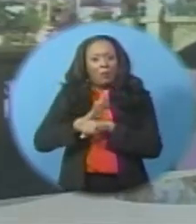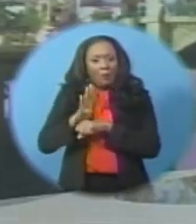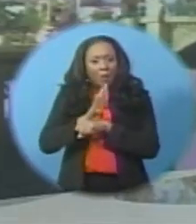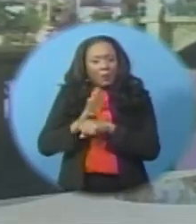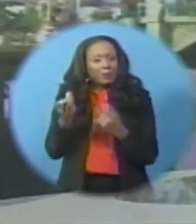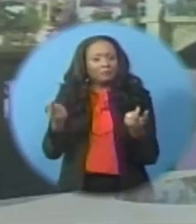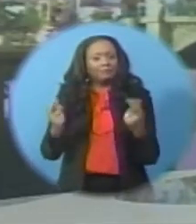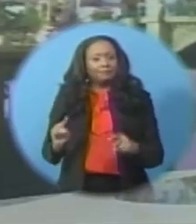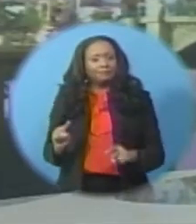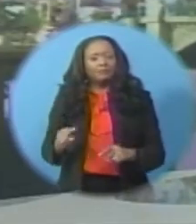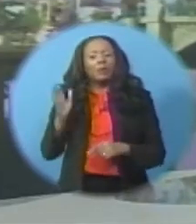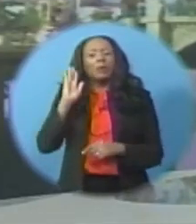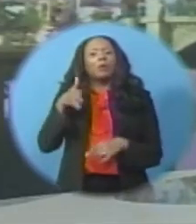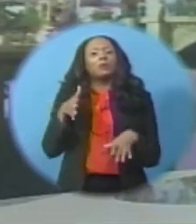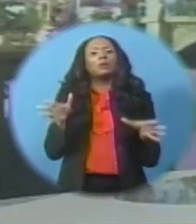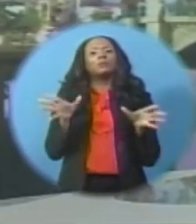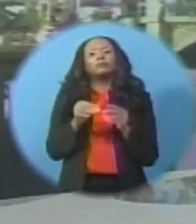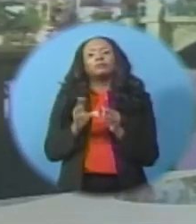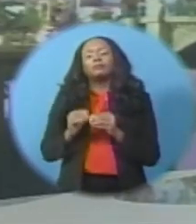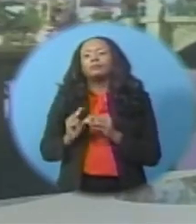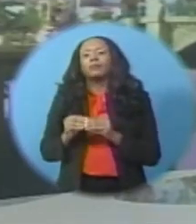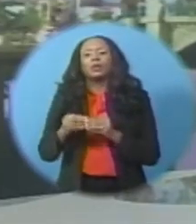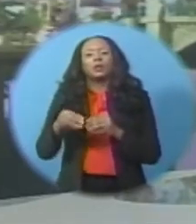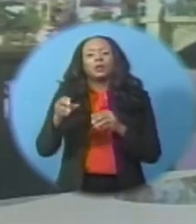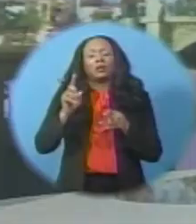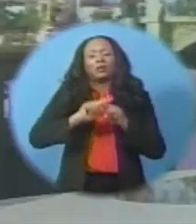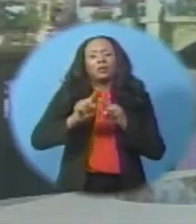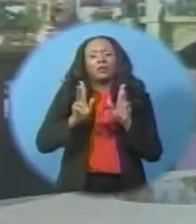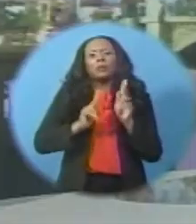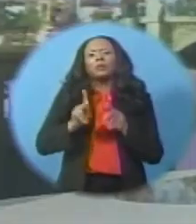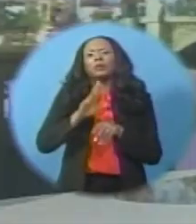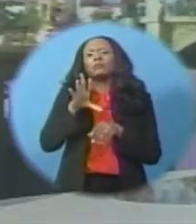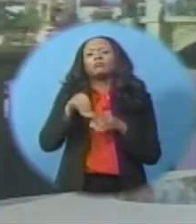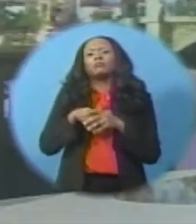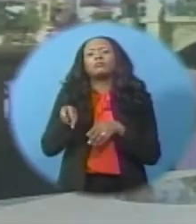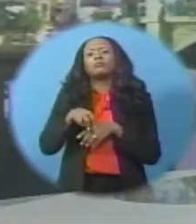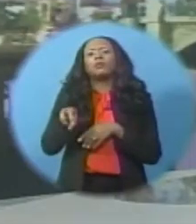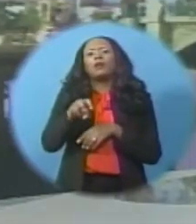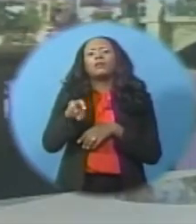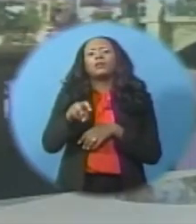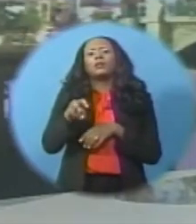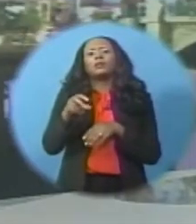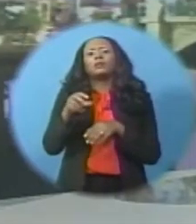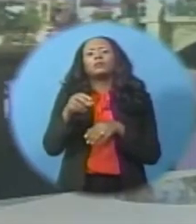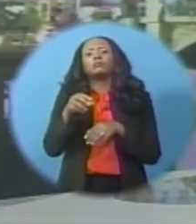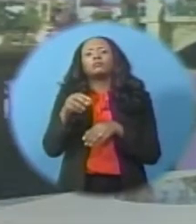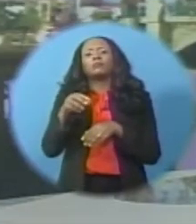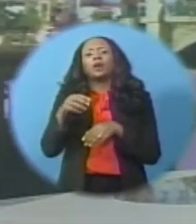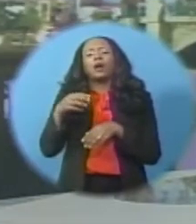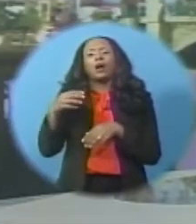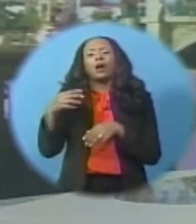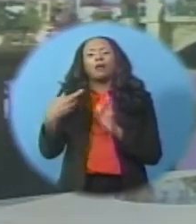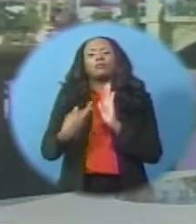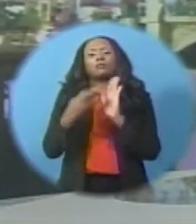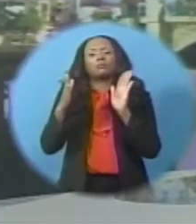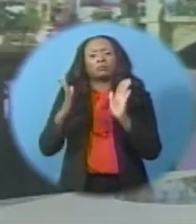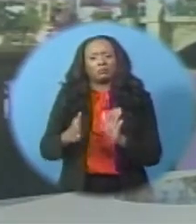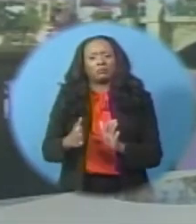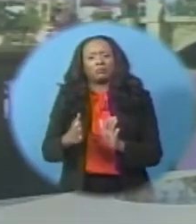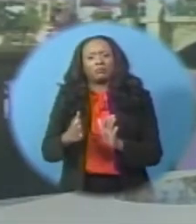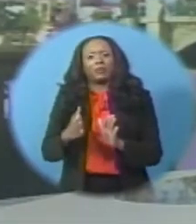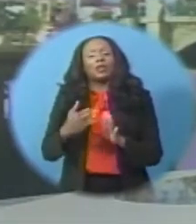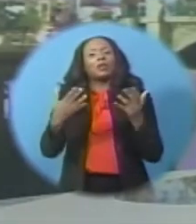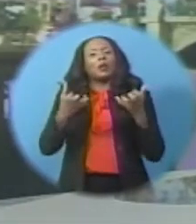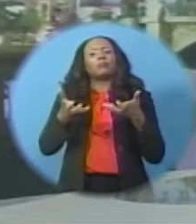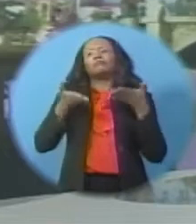there will be a forum which is bringing together travel agents from the southeast of the U.S. The objective is to present Barbados